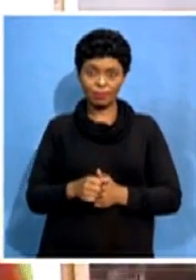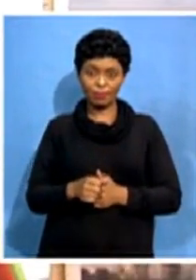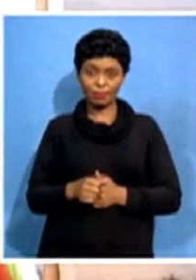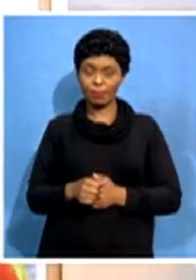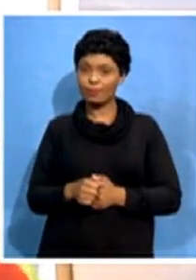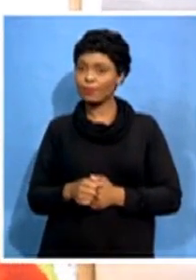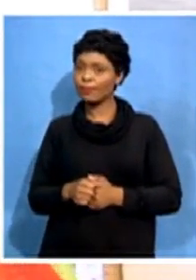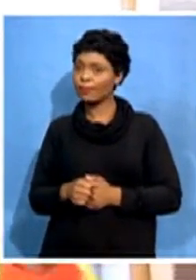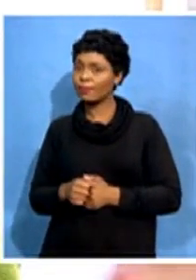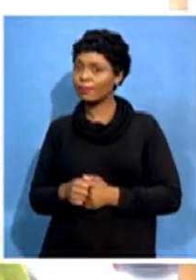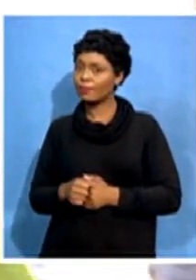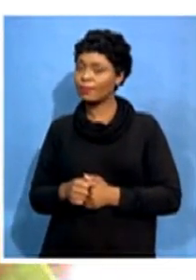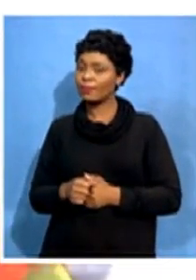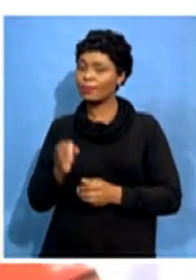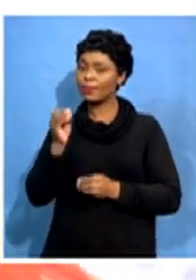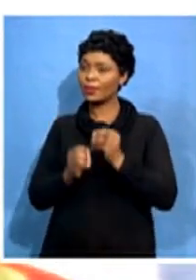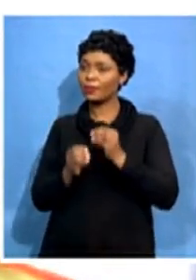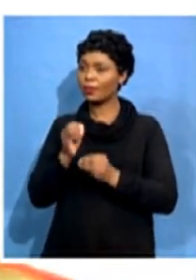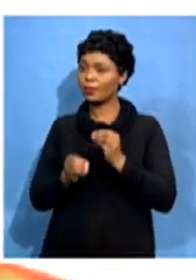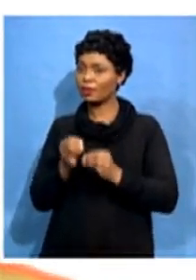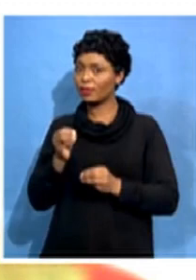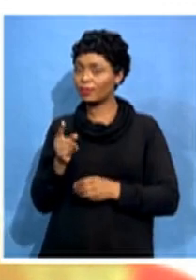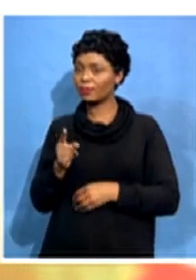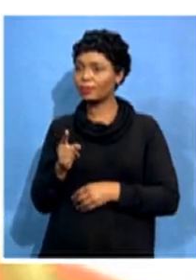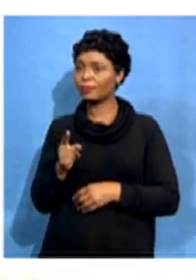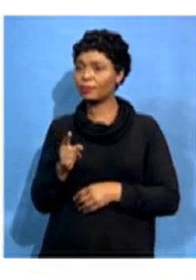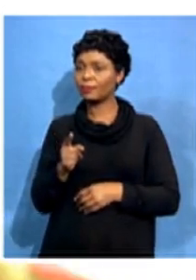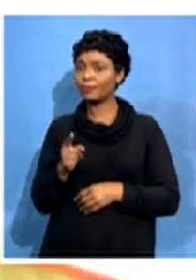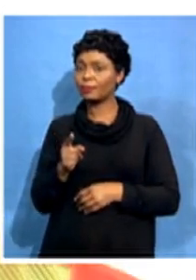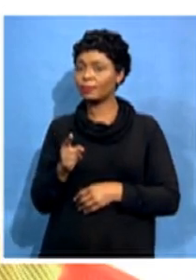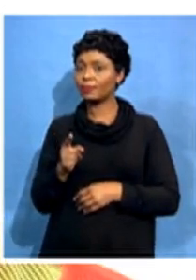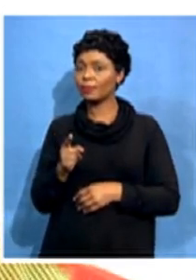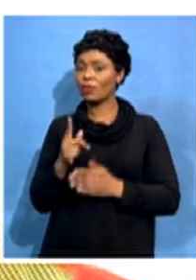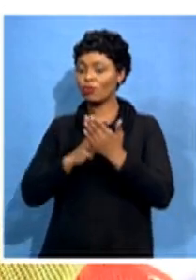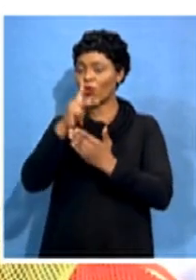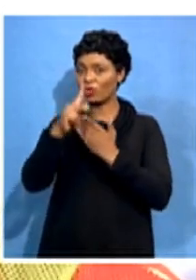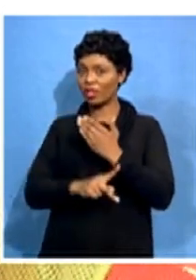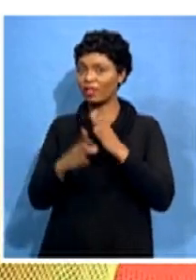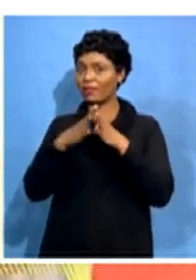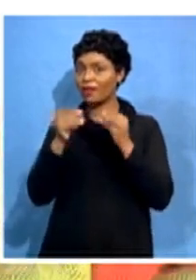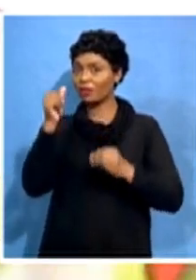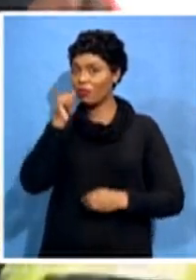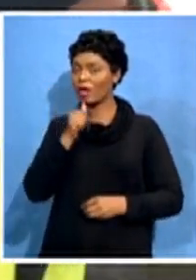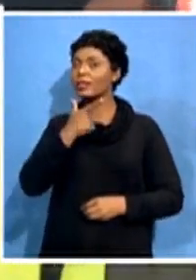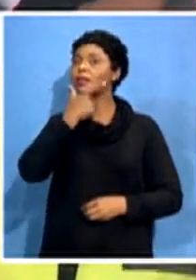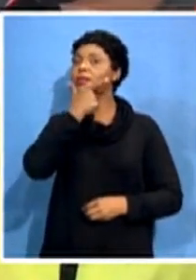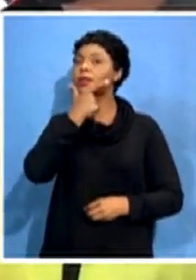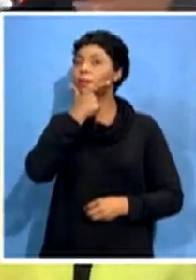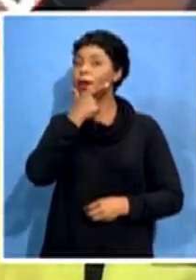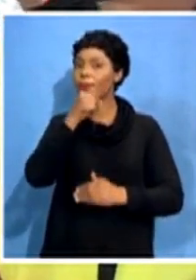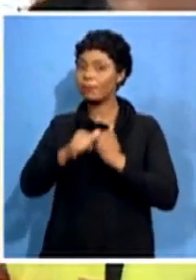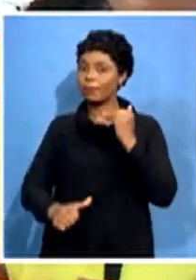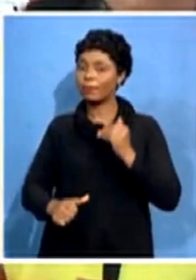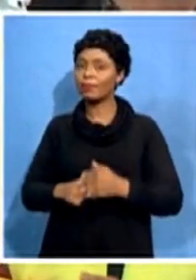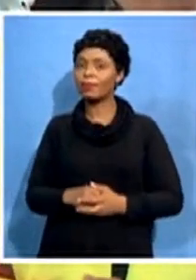and Your Excellency, then completion of the project by December. So, Excellency, I think if you take the World Cup,